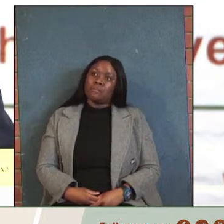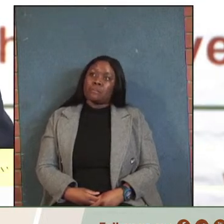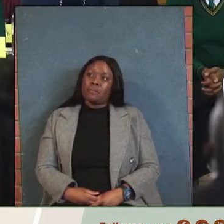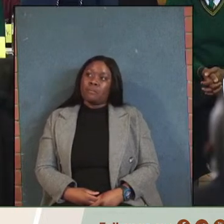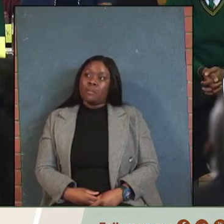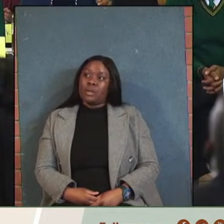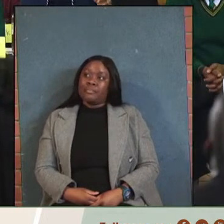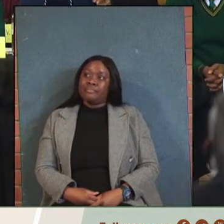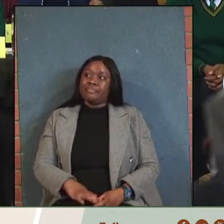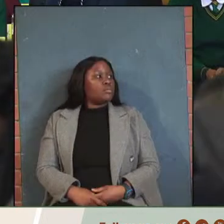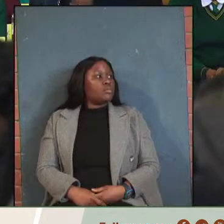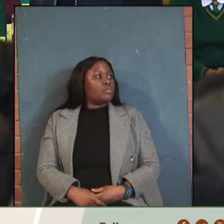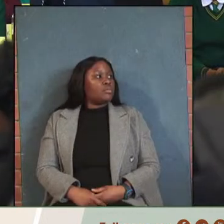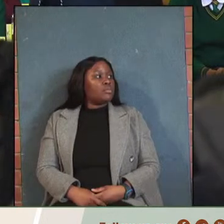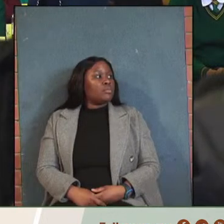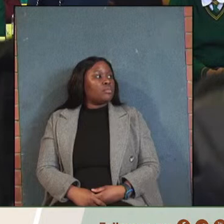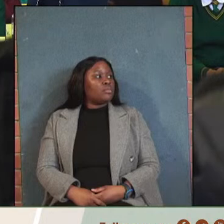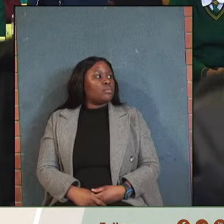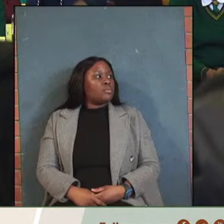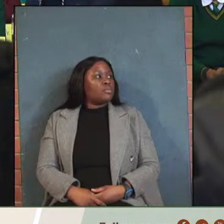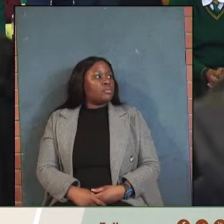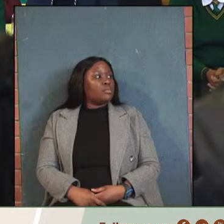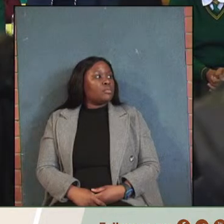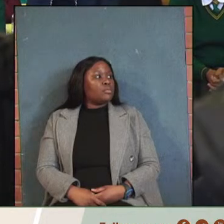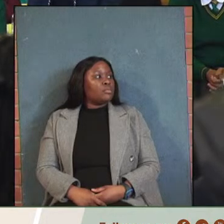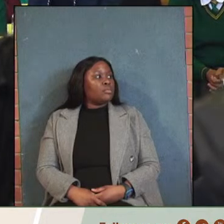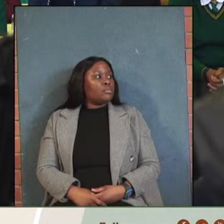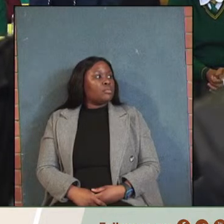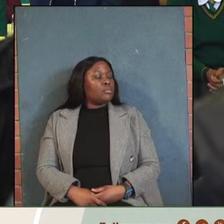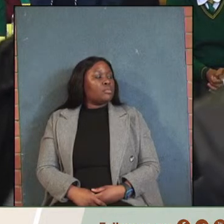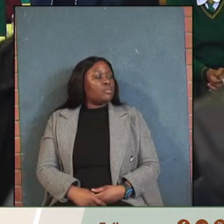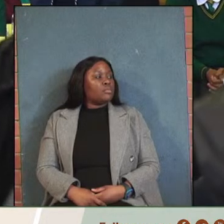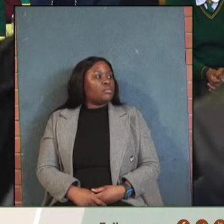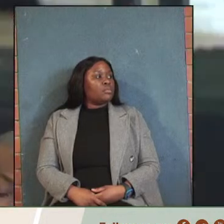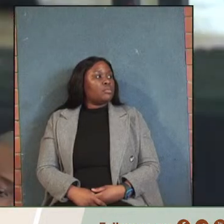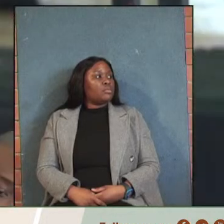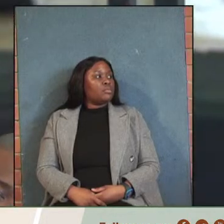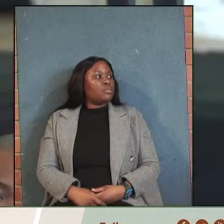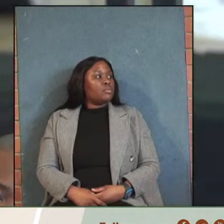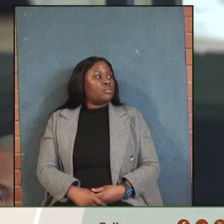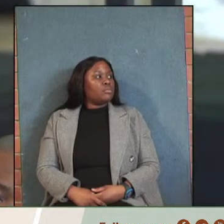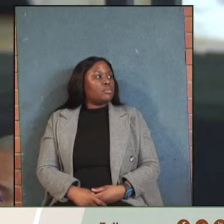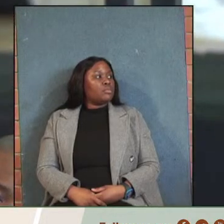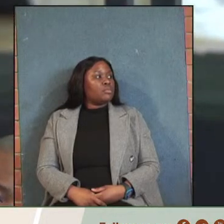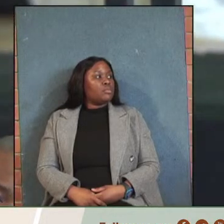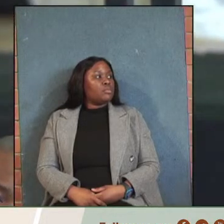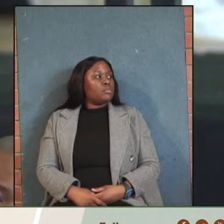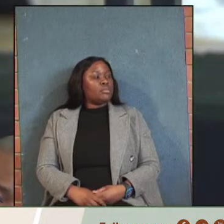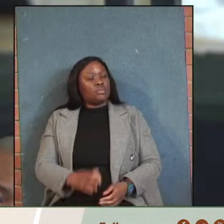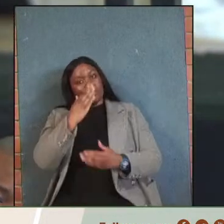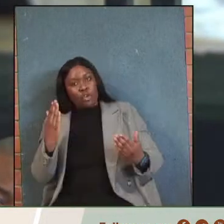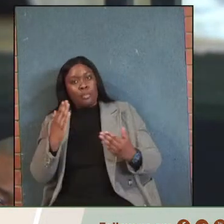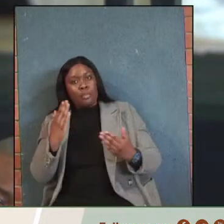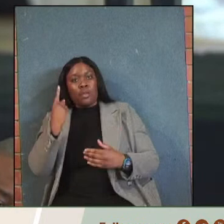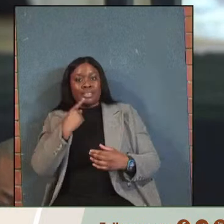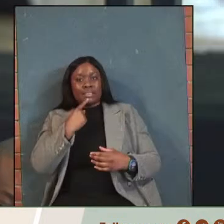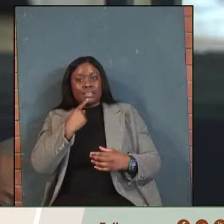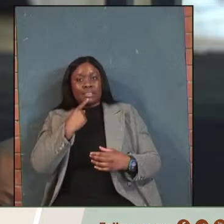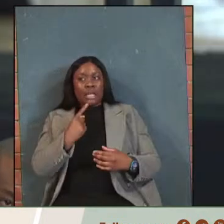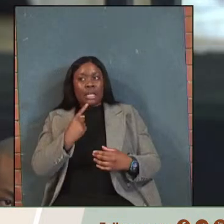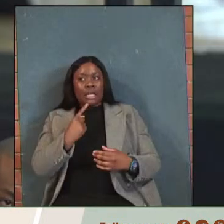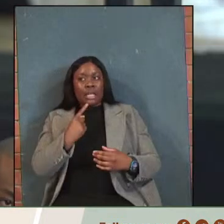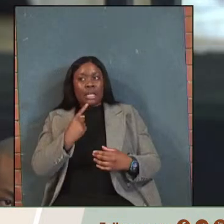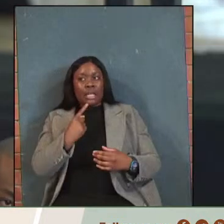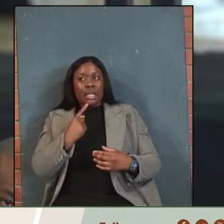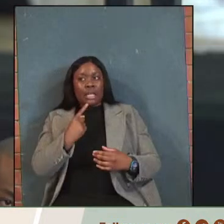Thank you, Honorable Speaker. Honorable that asked that she said they are tired, they won't have time to go to